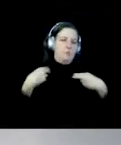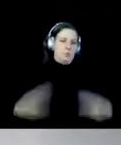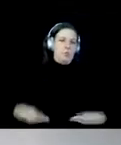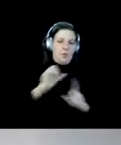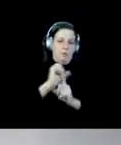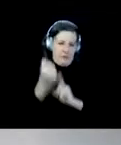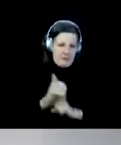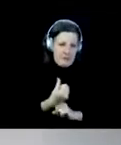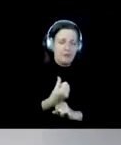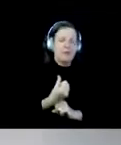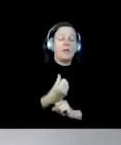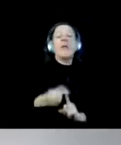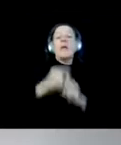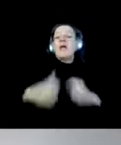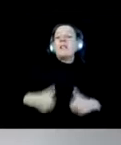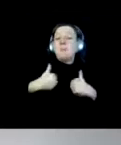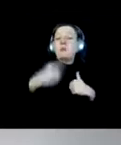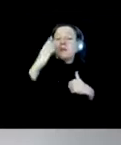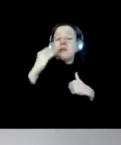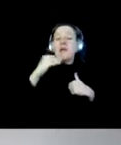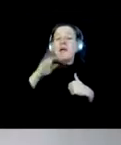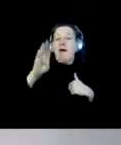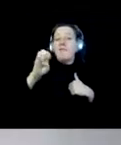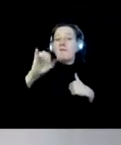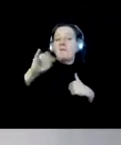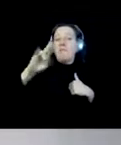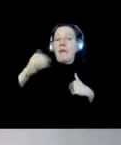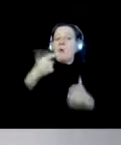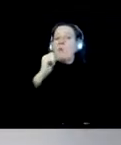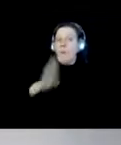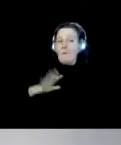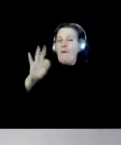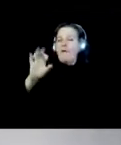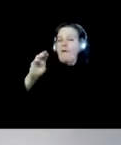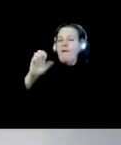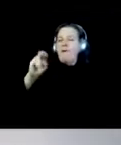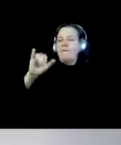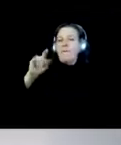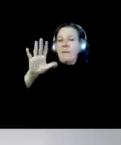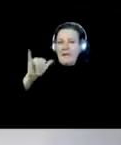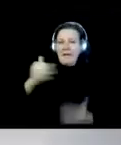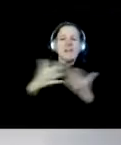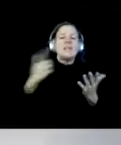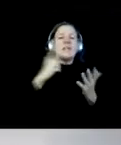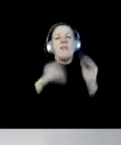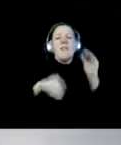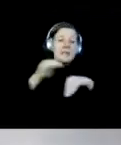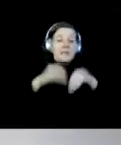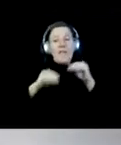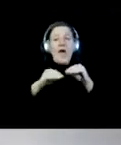woman, femininity, all these things that are prescribed to us and repackaged and advertised and used against our